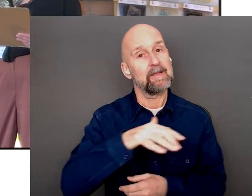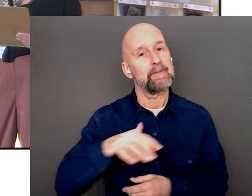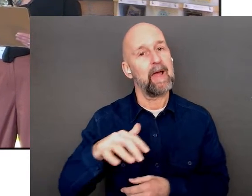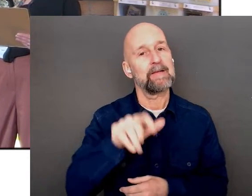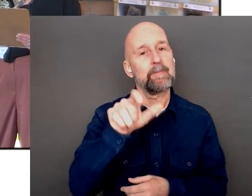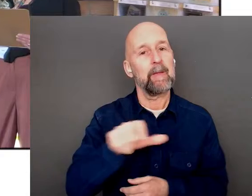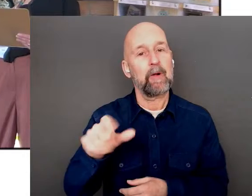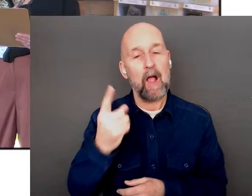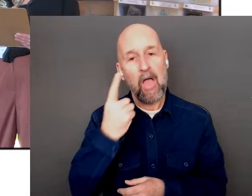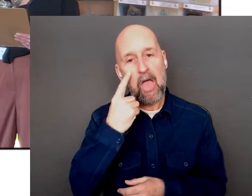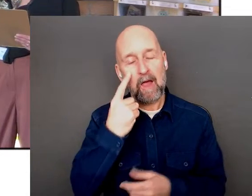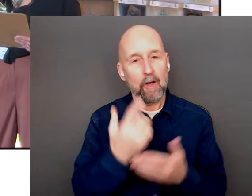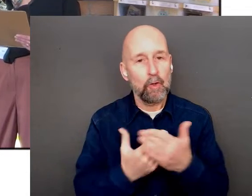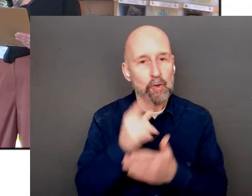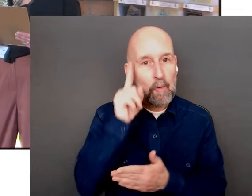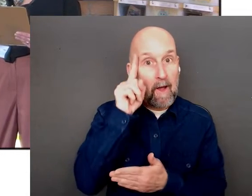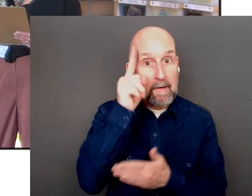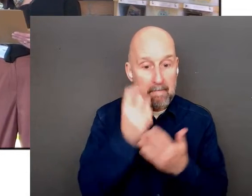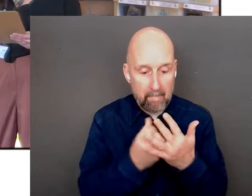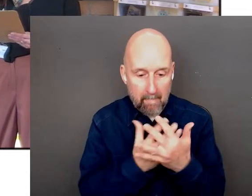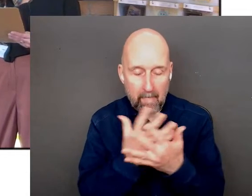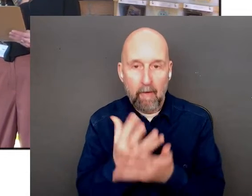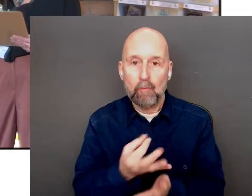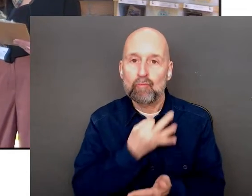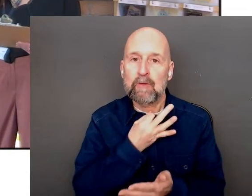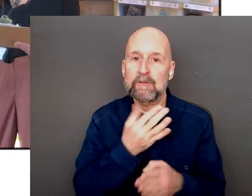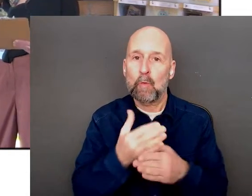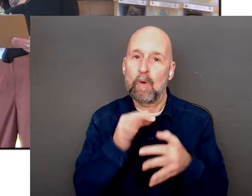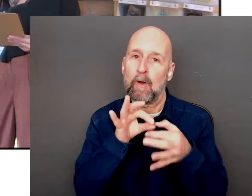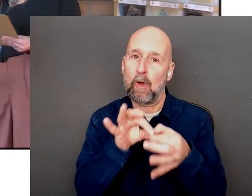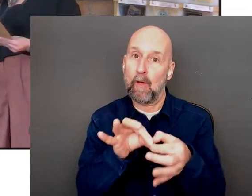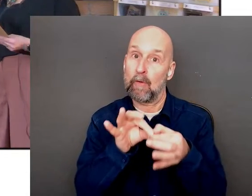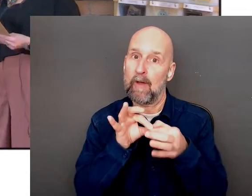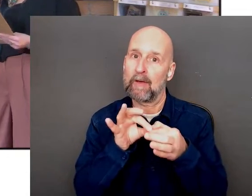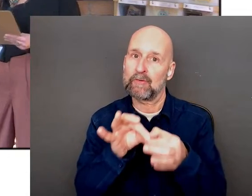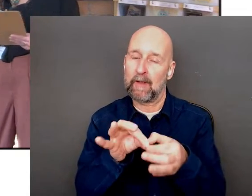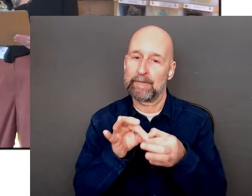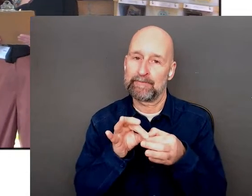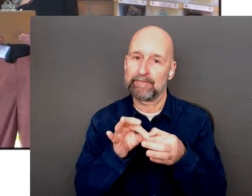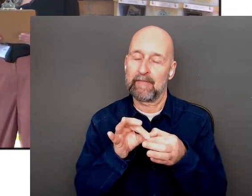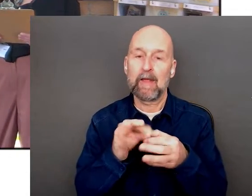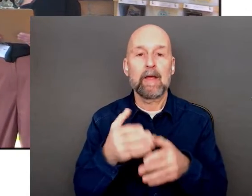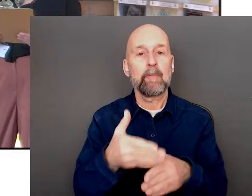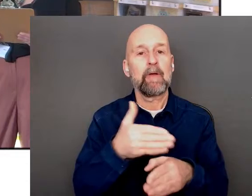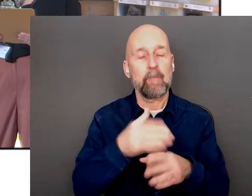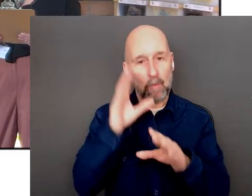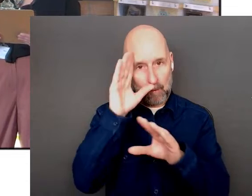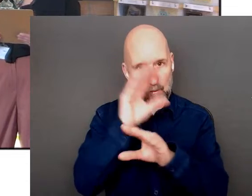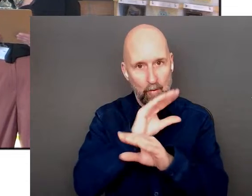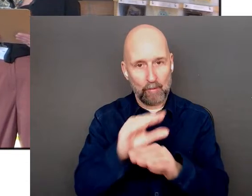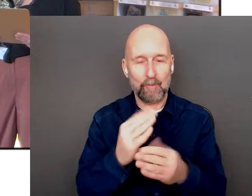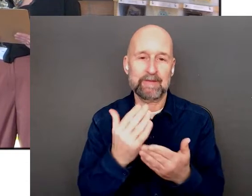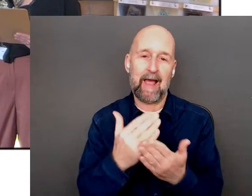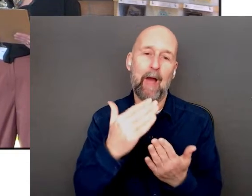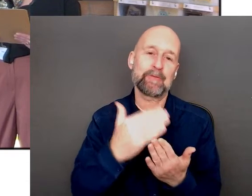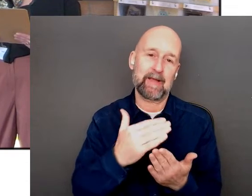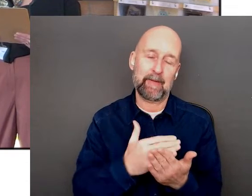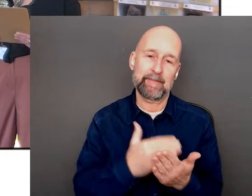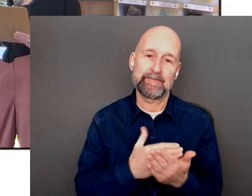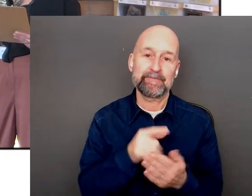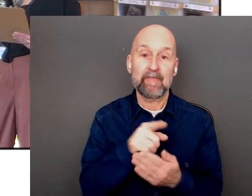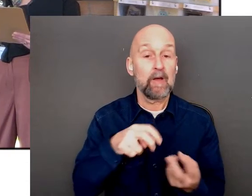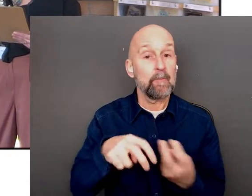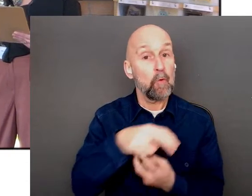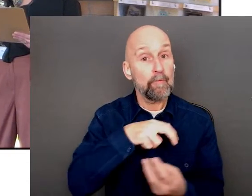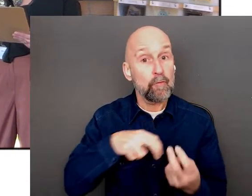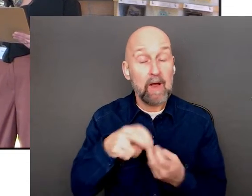embryonic ideas and to make time for collaboration. A few notes before we begin, a bit of housekeeping. Feel free to move around, make a cup of